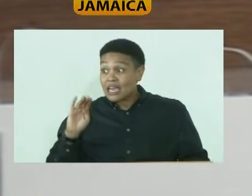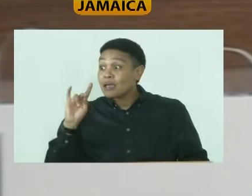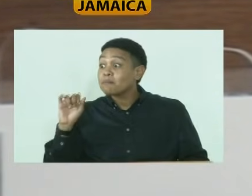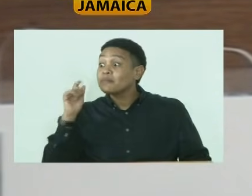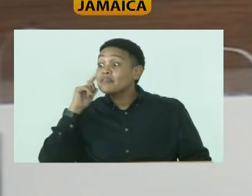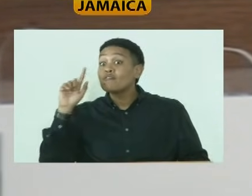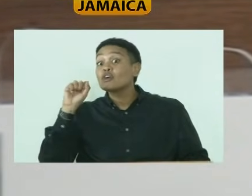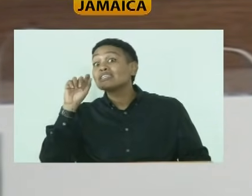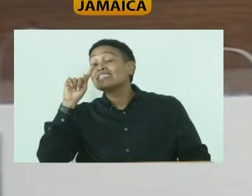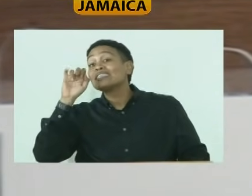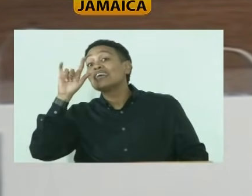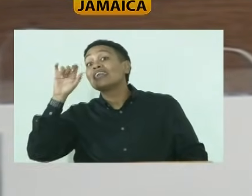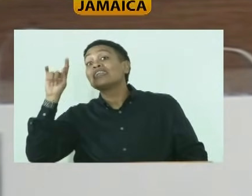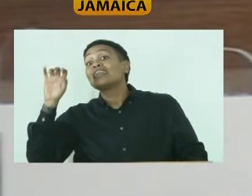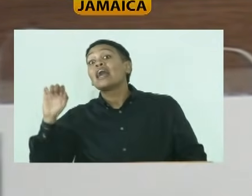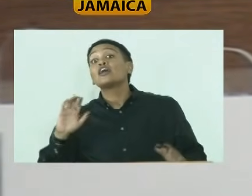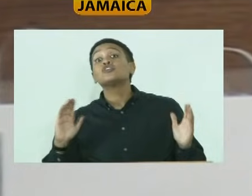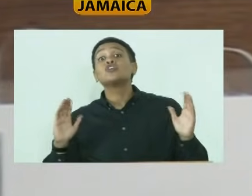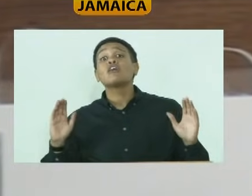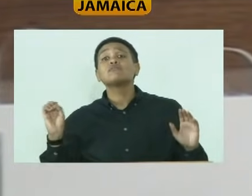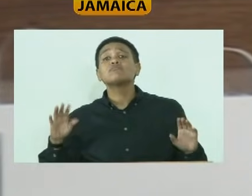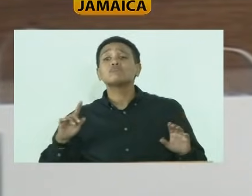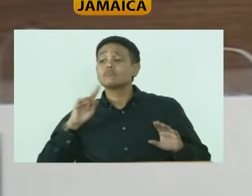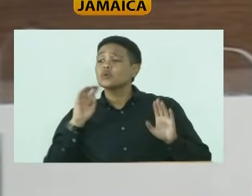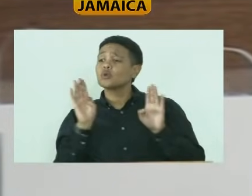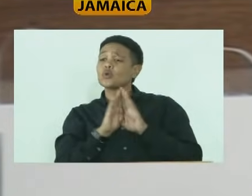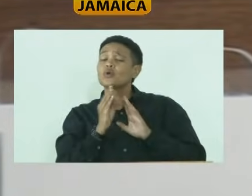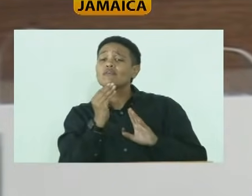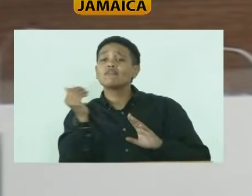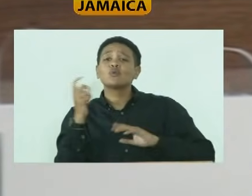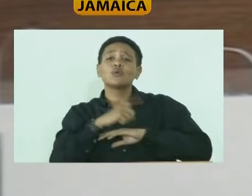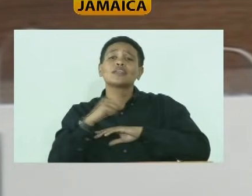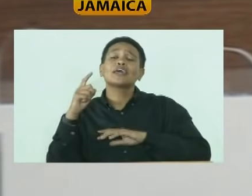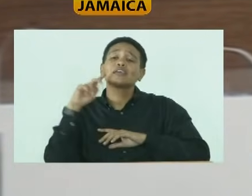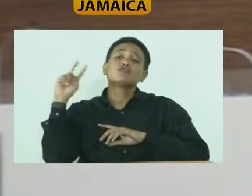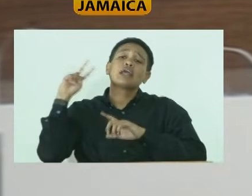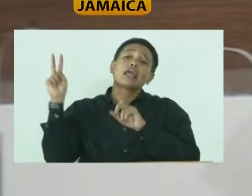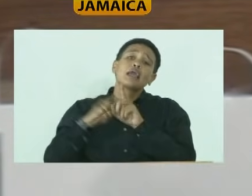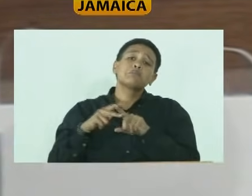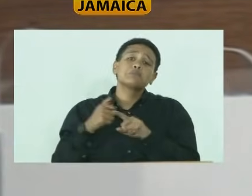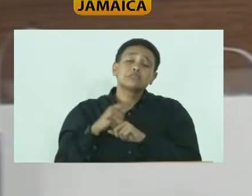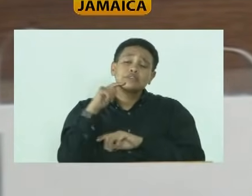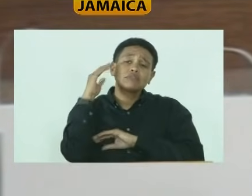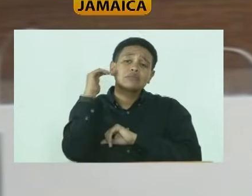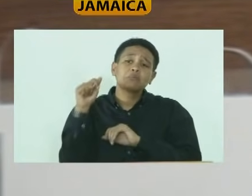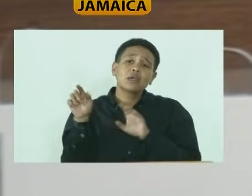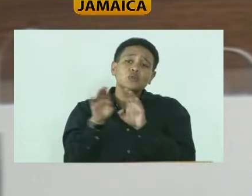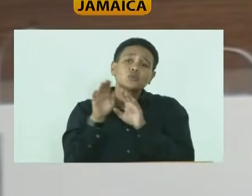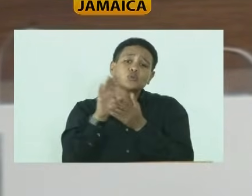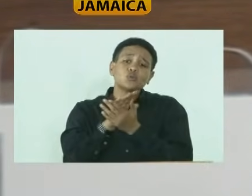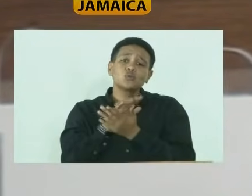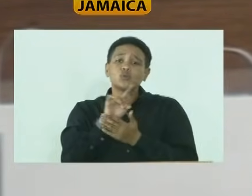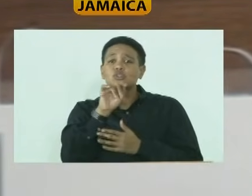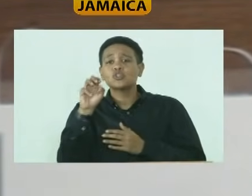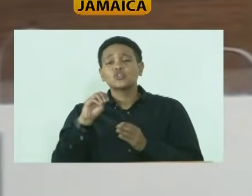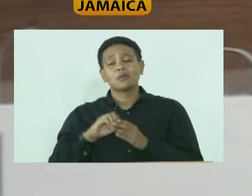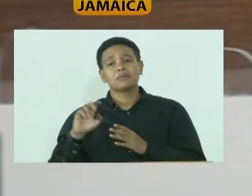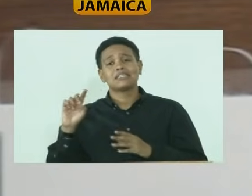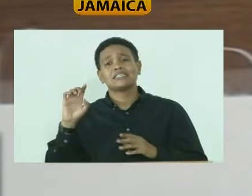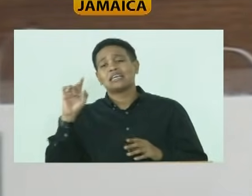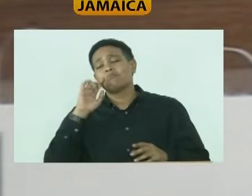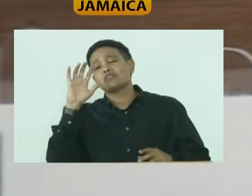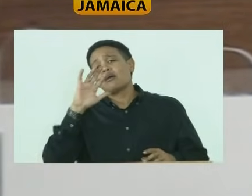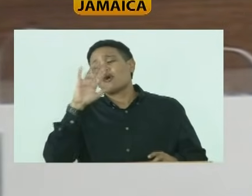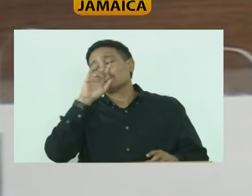satellite service tender will close in a few days. Implementation is expected by the end of the school term, meaning December.